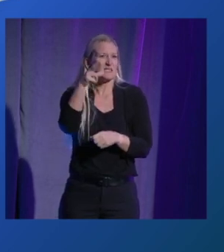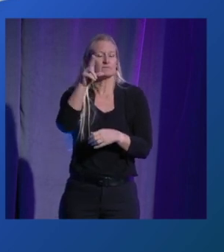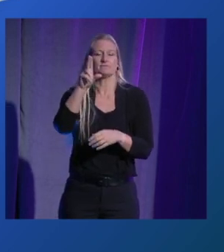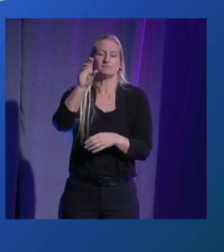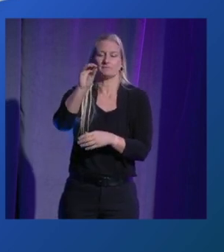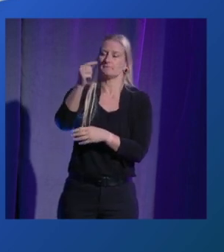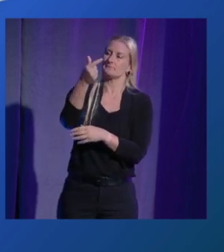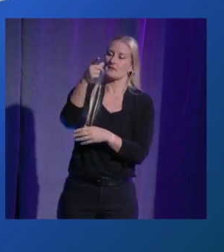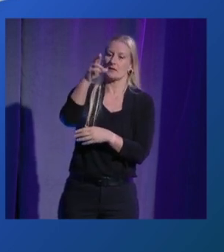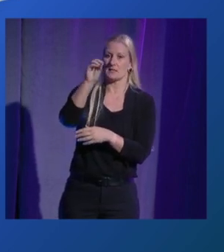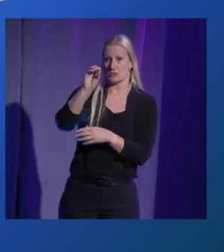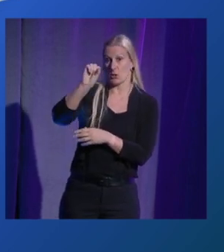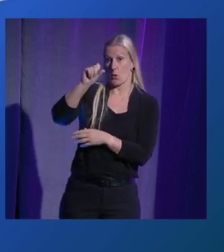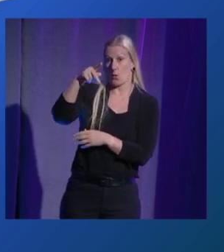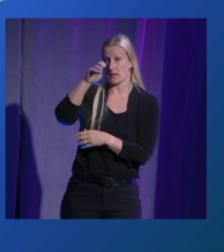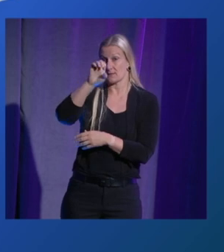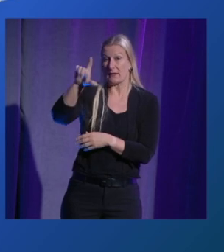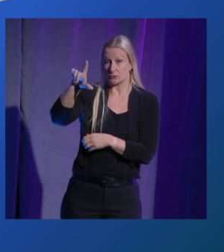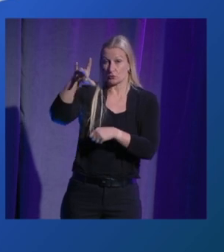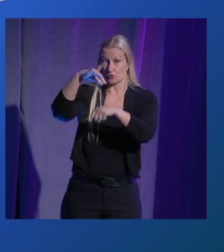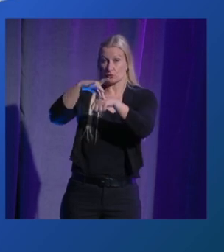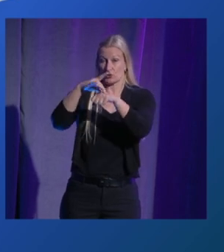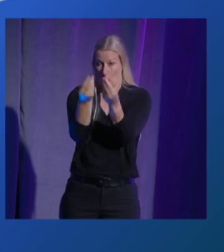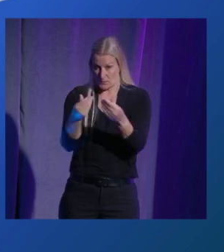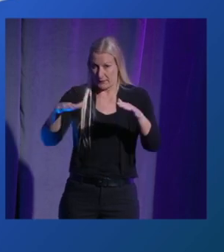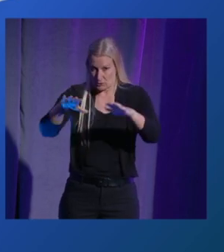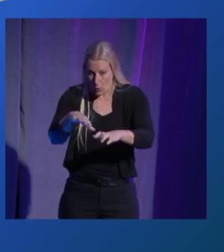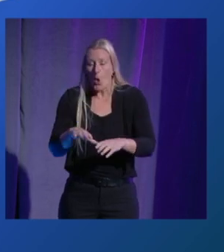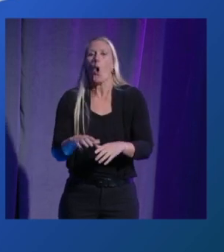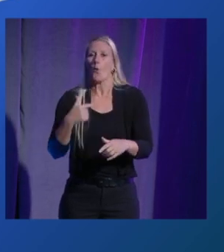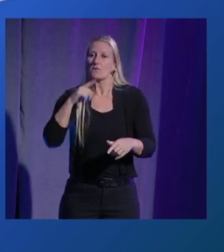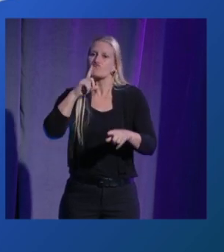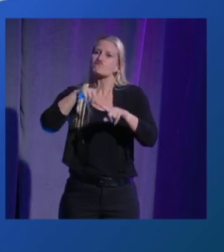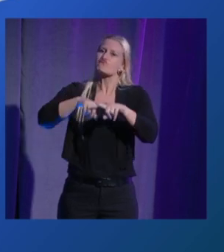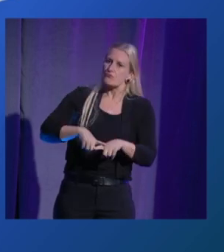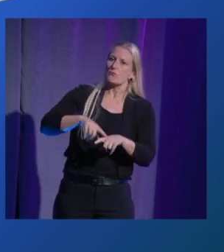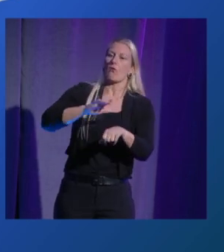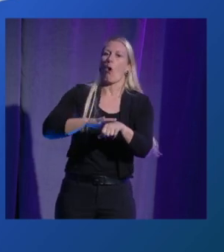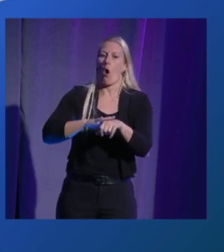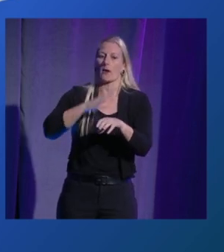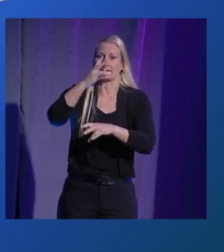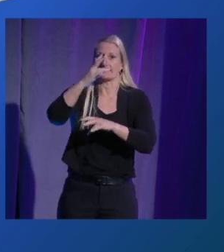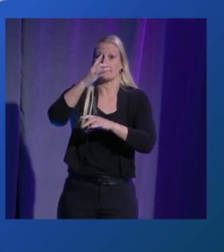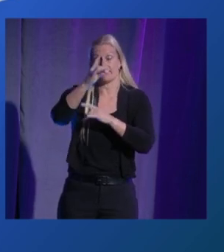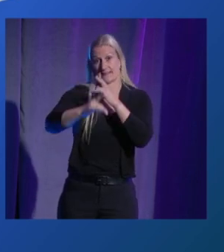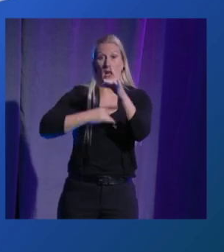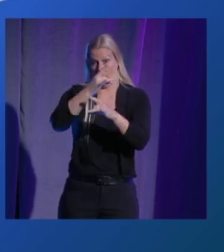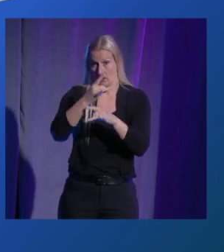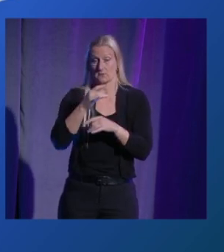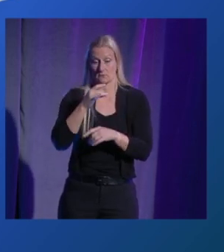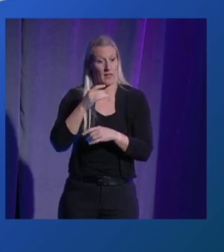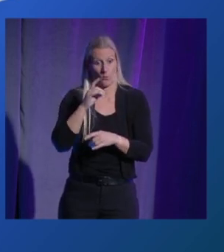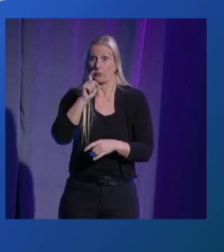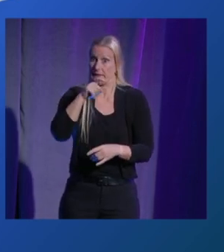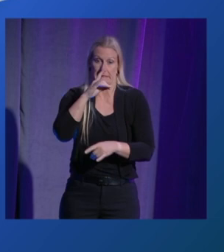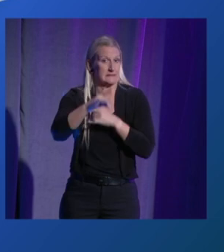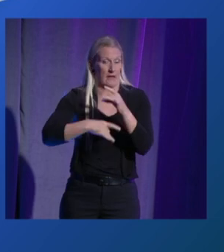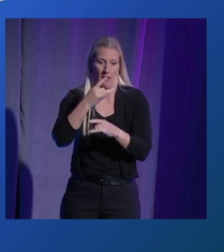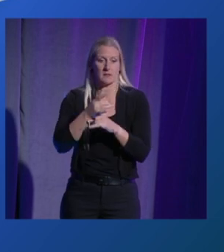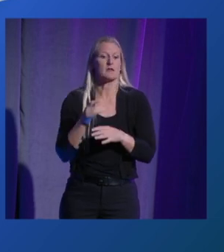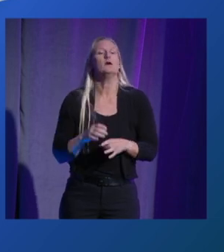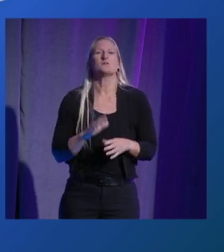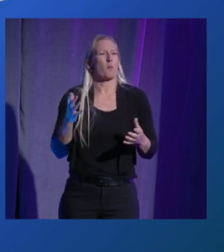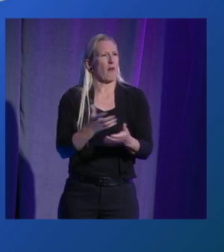on um satellite satellite entries um and there hasn't been a lot of talk